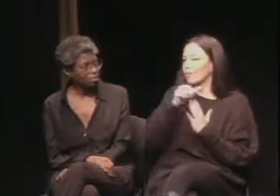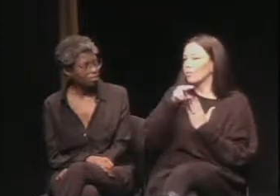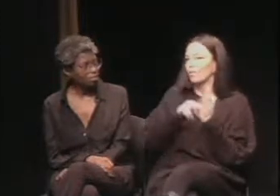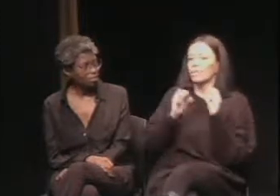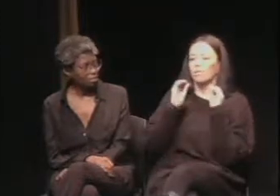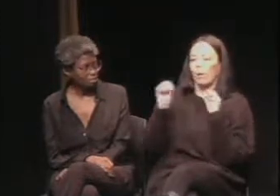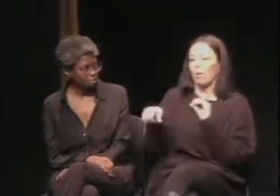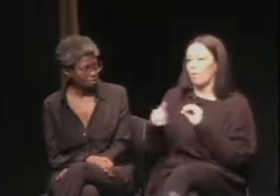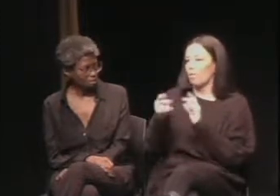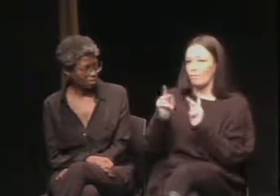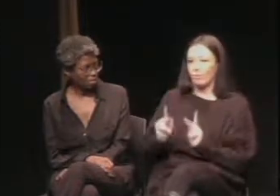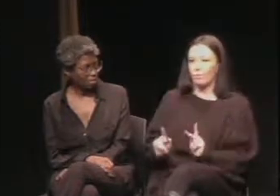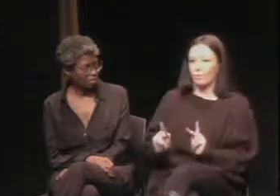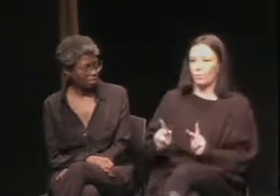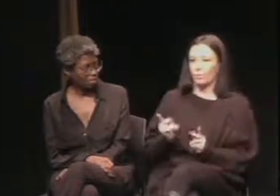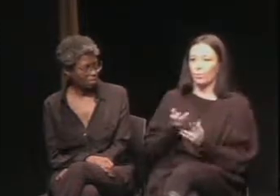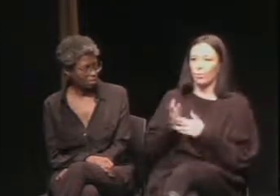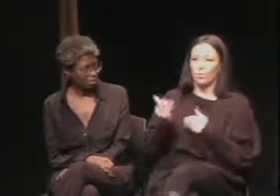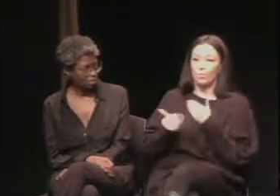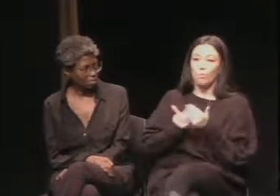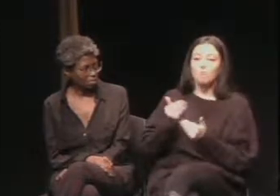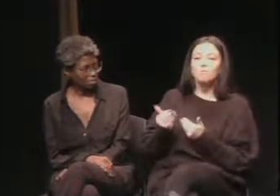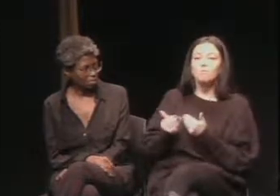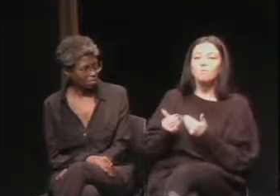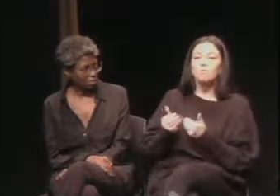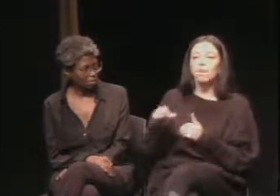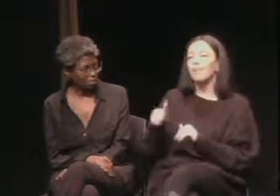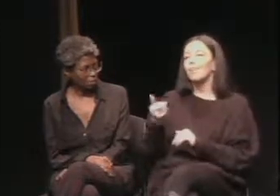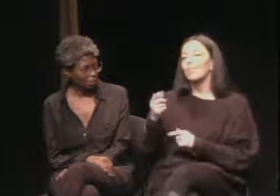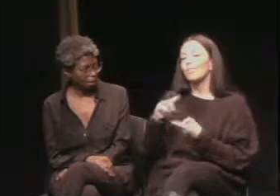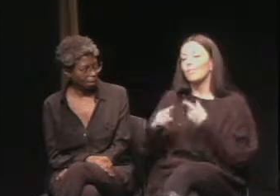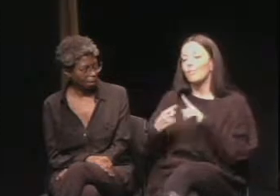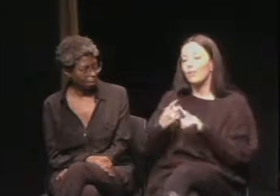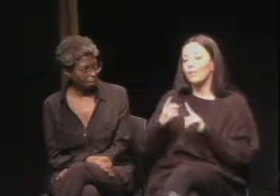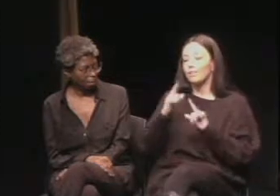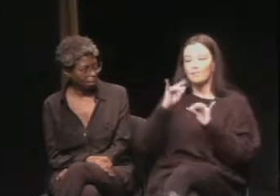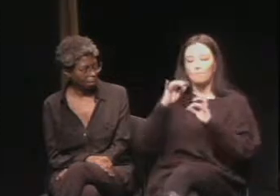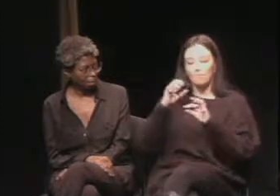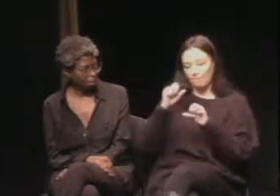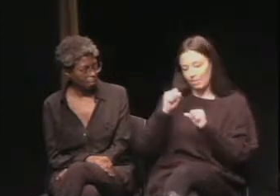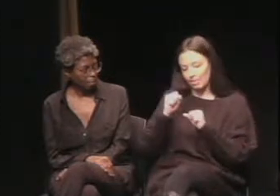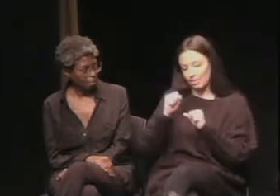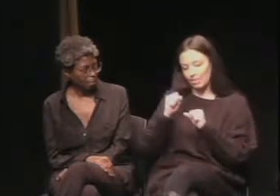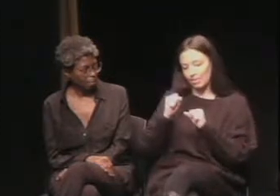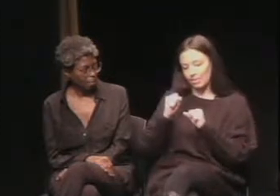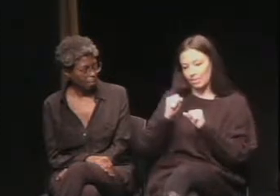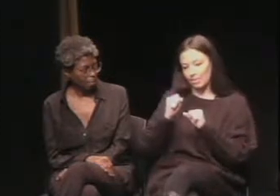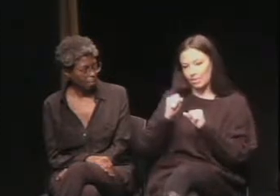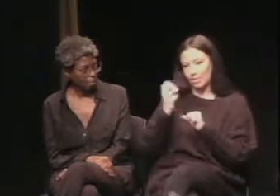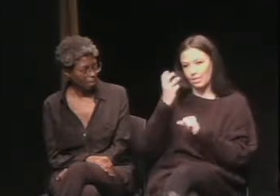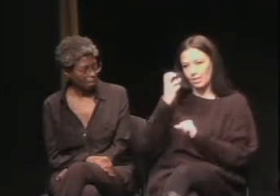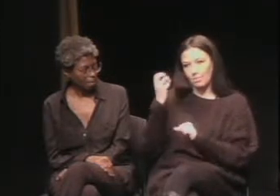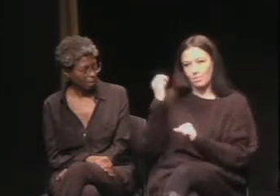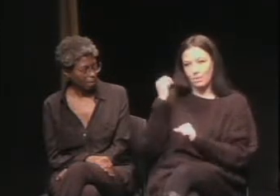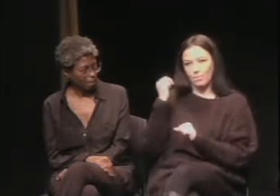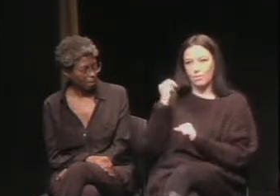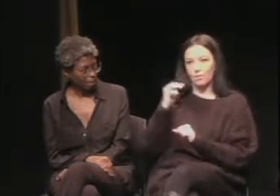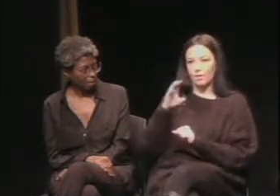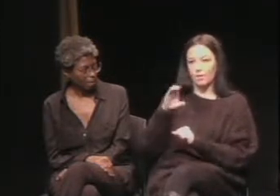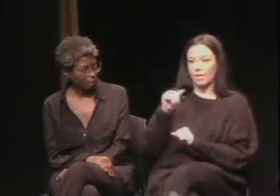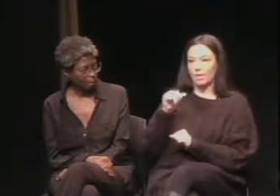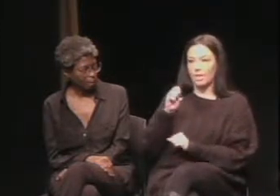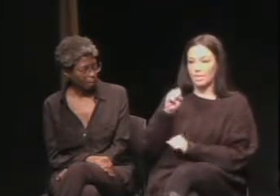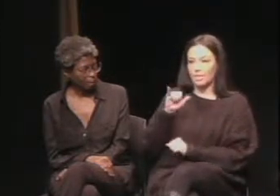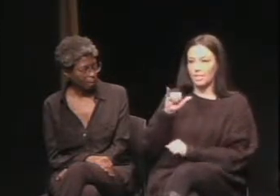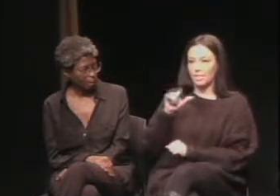process. I thought, so, another friend of mine who has an amazing memoirs, Kiese Lehmann,